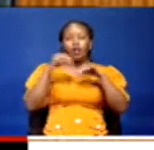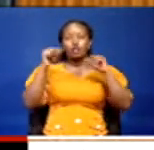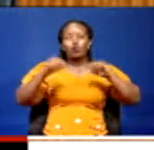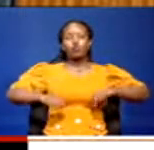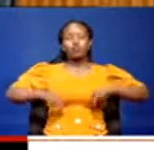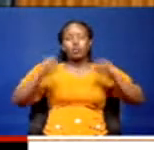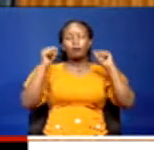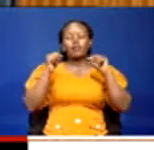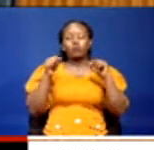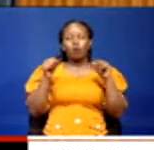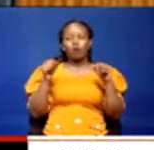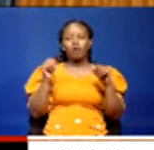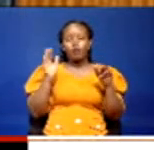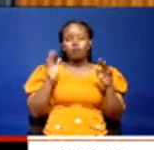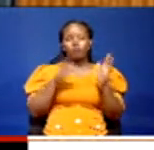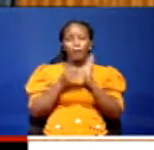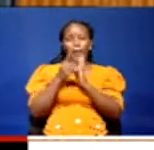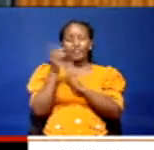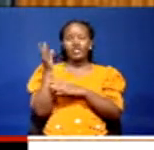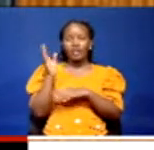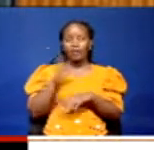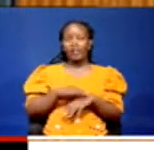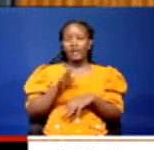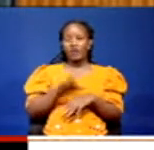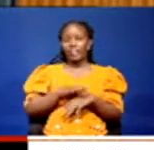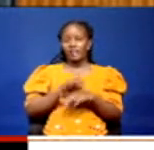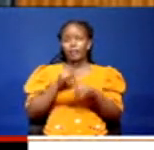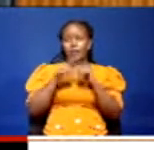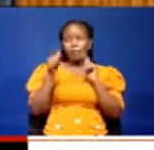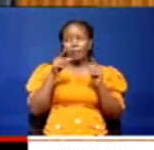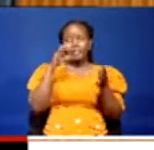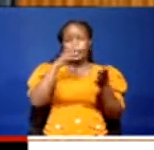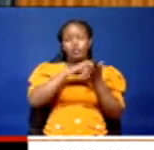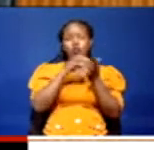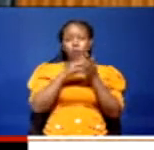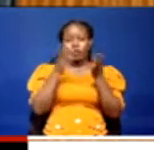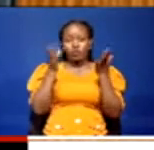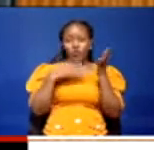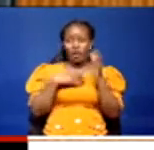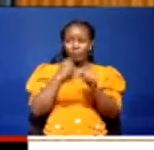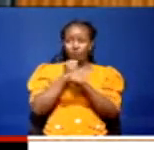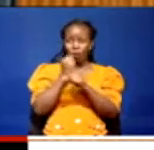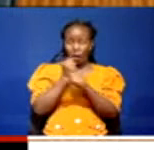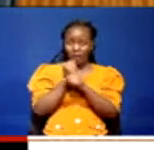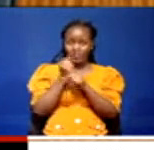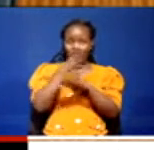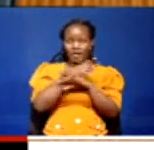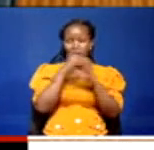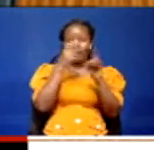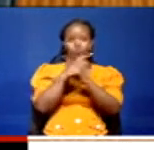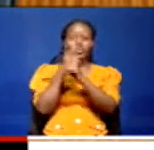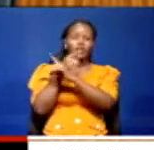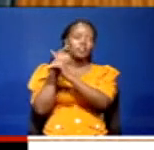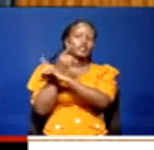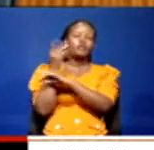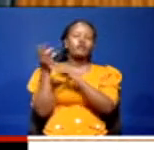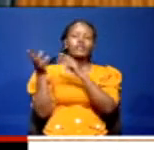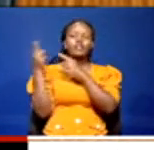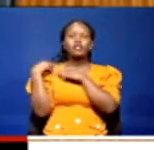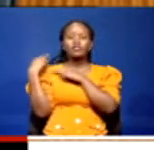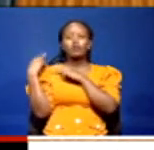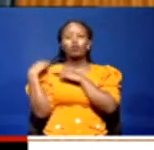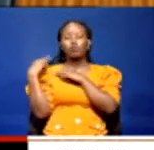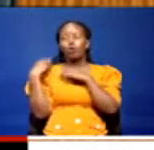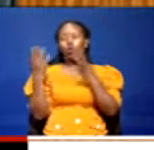Wanawake organization, but it's a position that she has held after having played several pivotal roles, having served